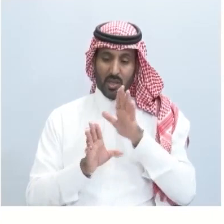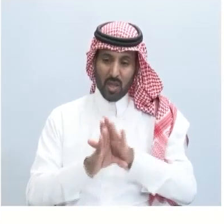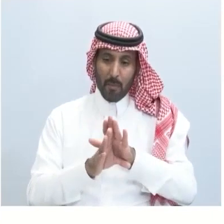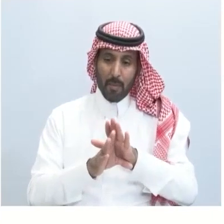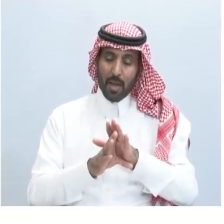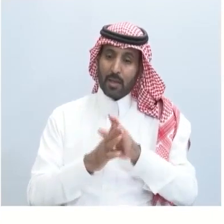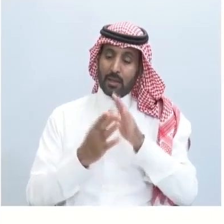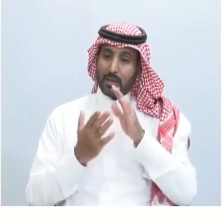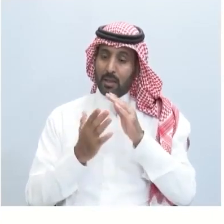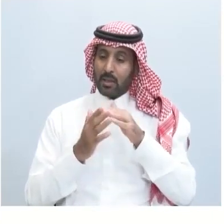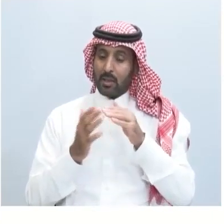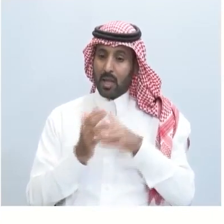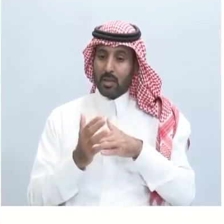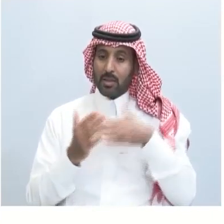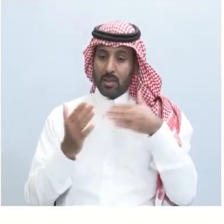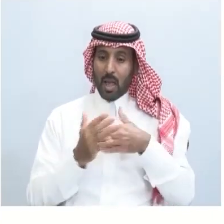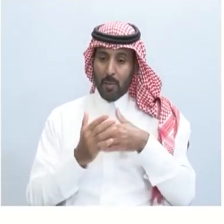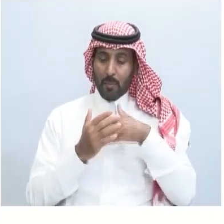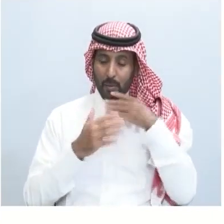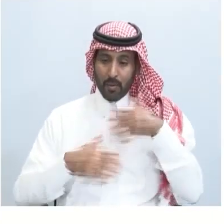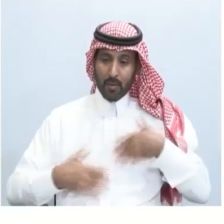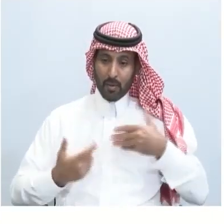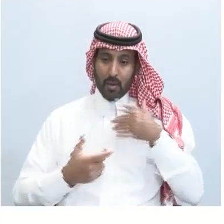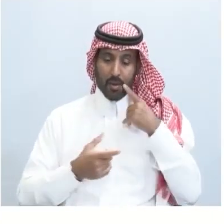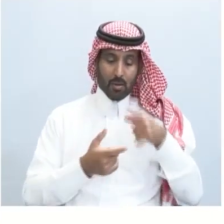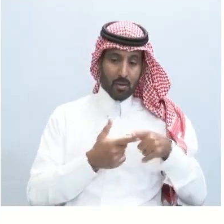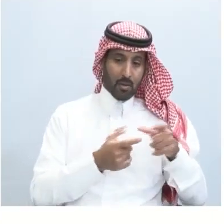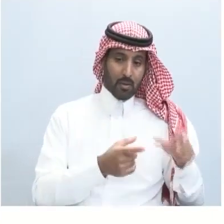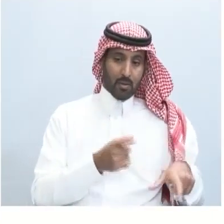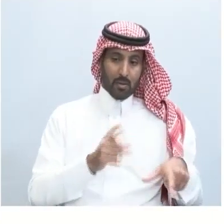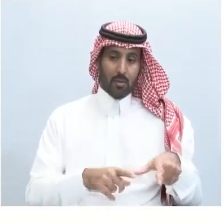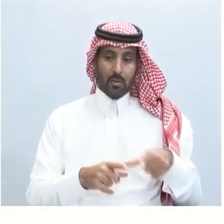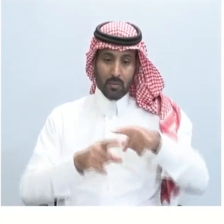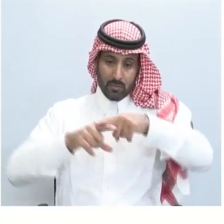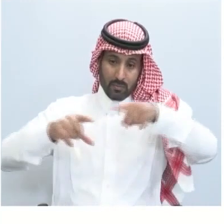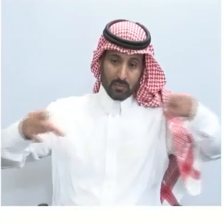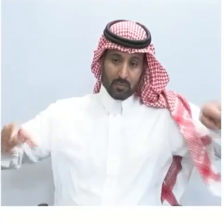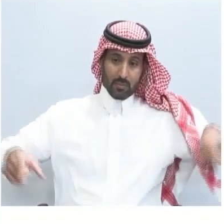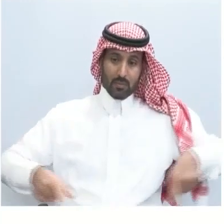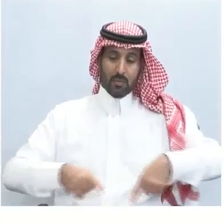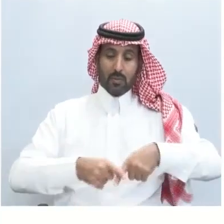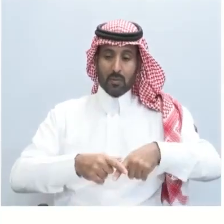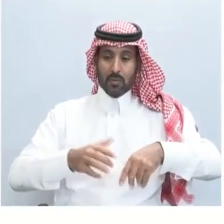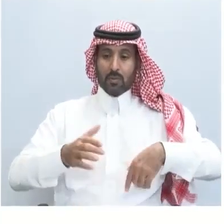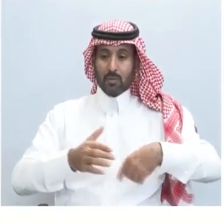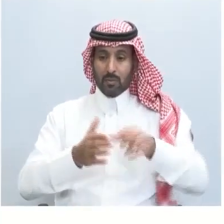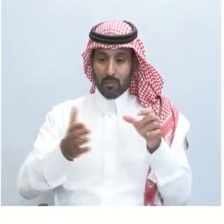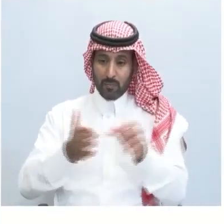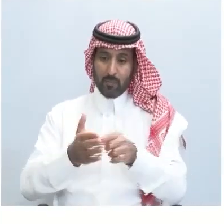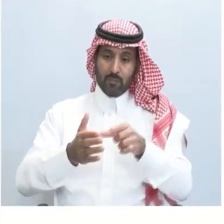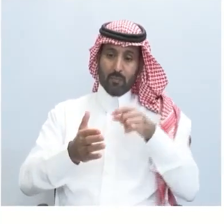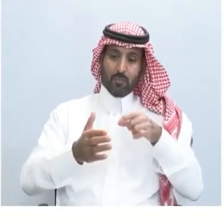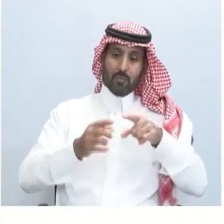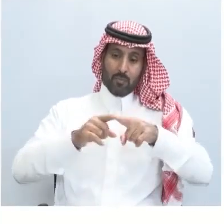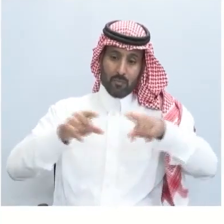Stopping the game. Stopping the game, because it says here the board surrounding the ice keep the puck in the rink